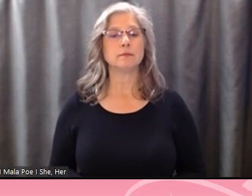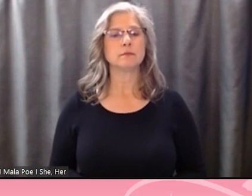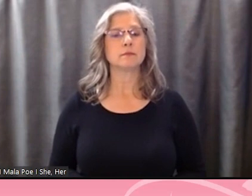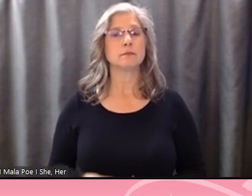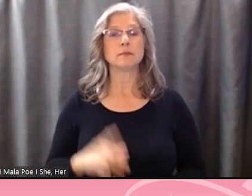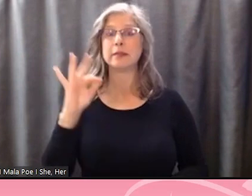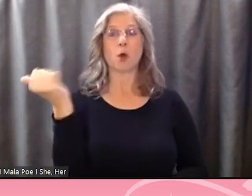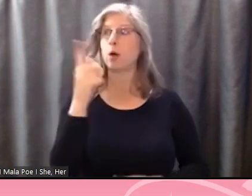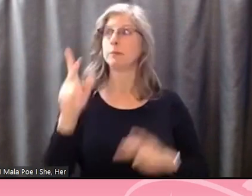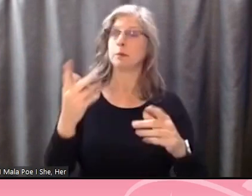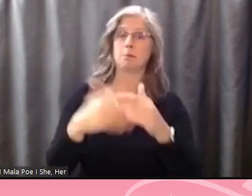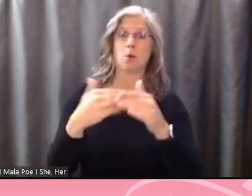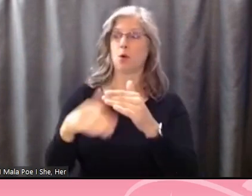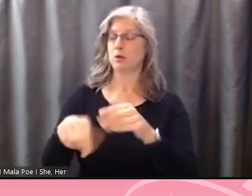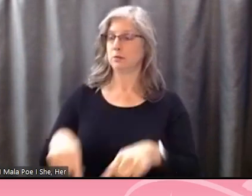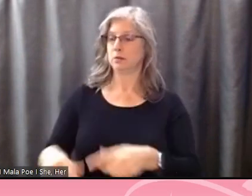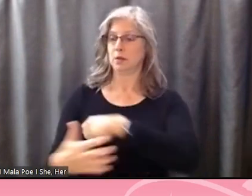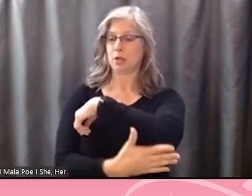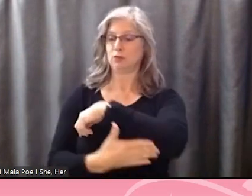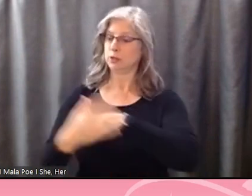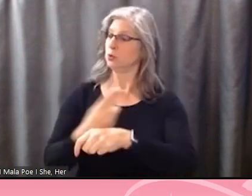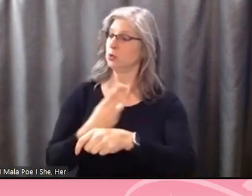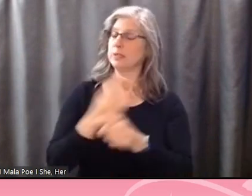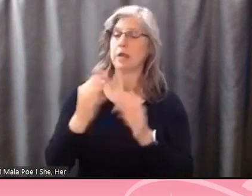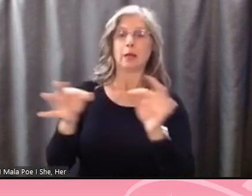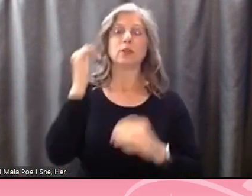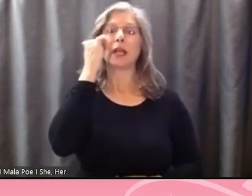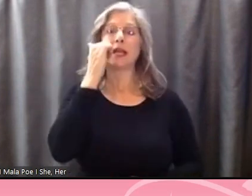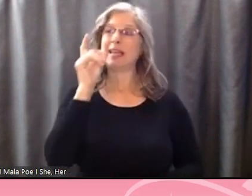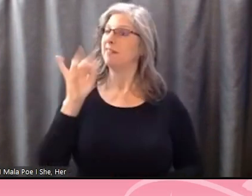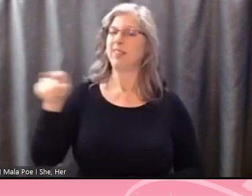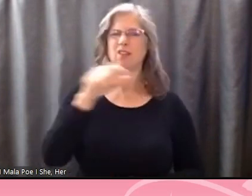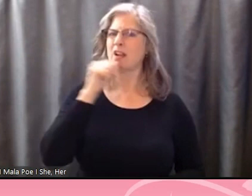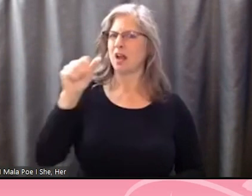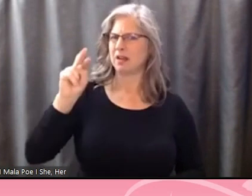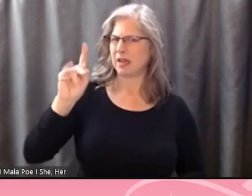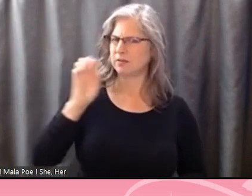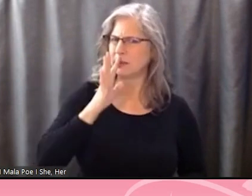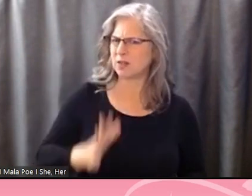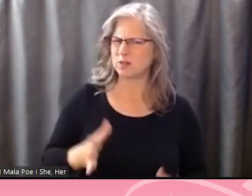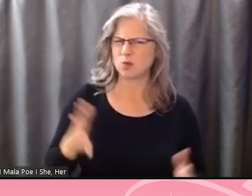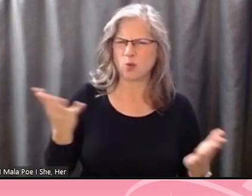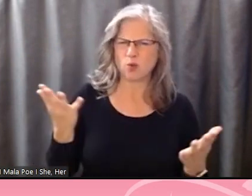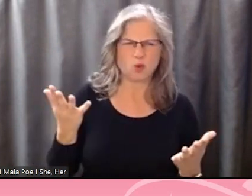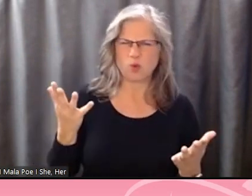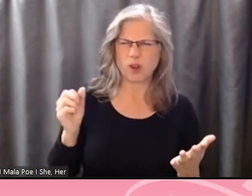born in a country who use the language every day aren't native speakers, then what are they?